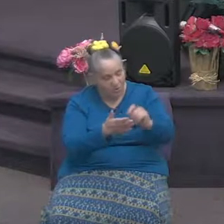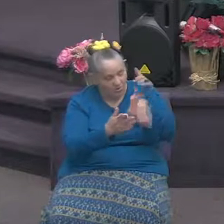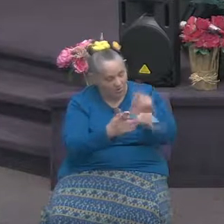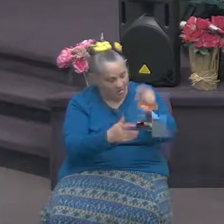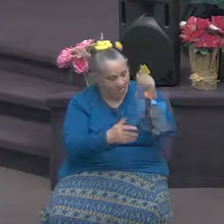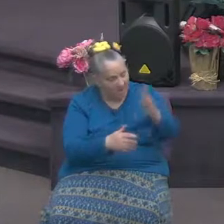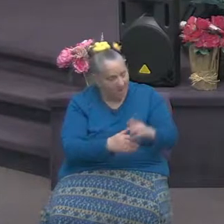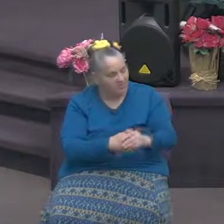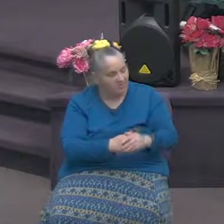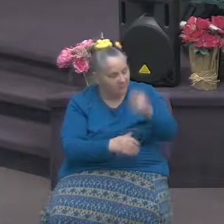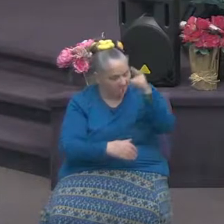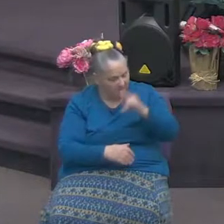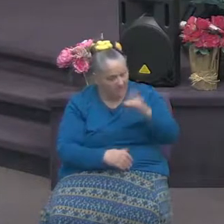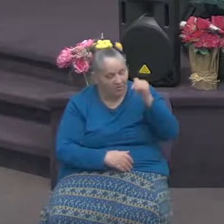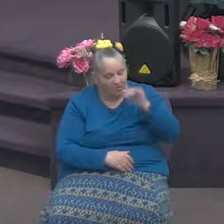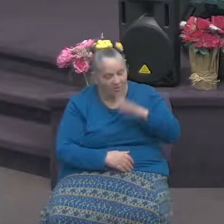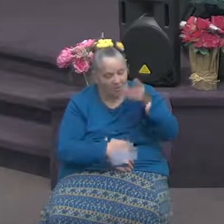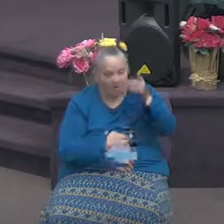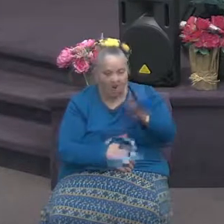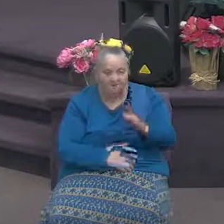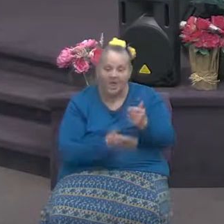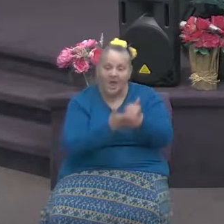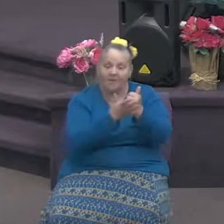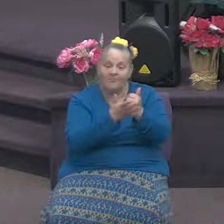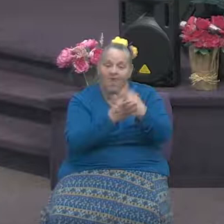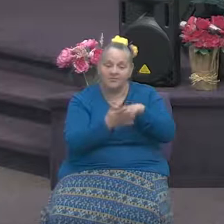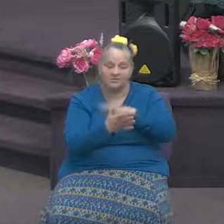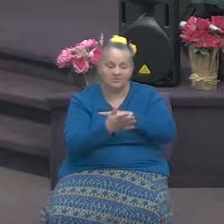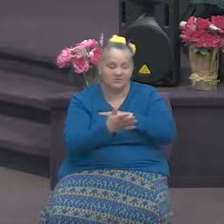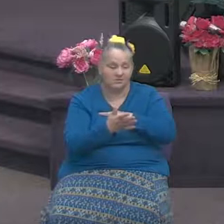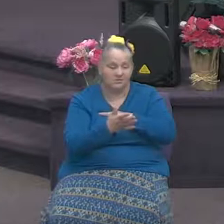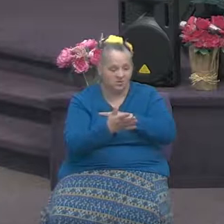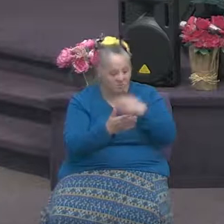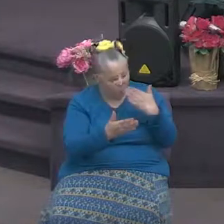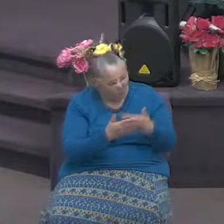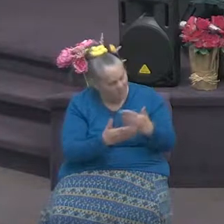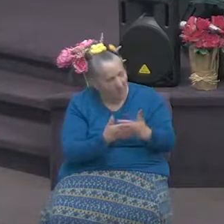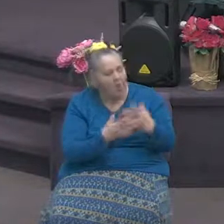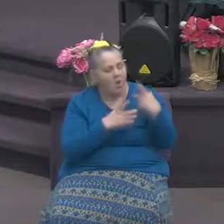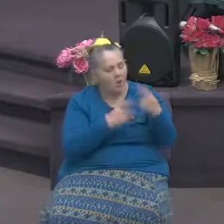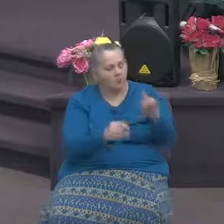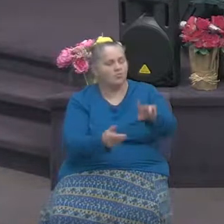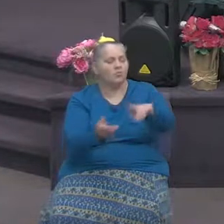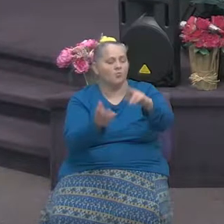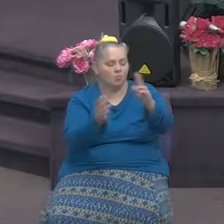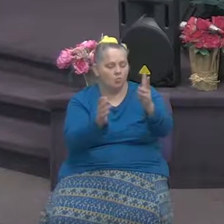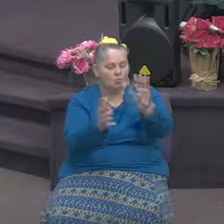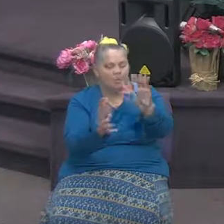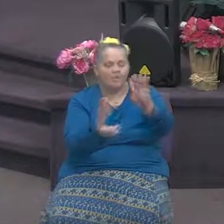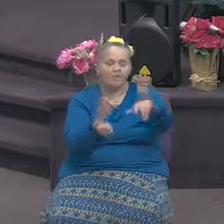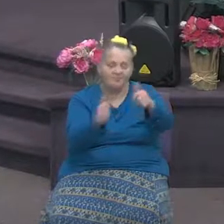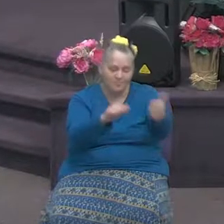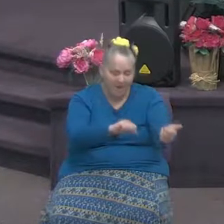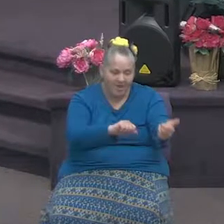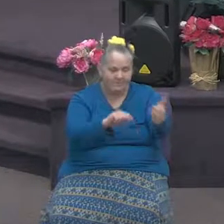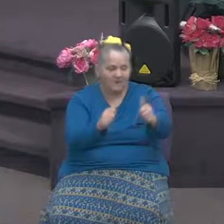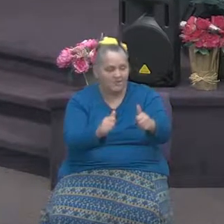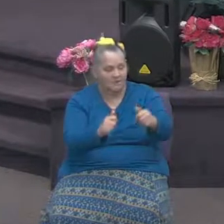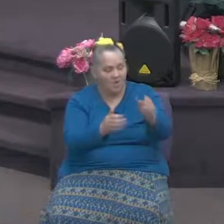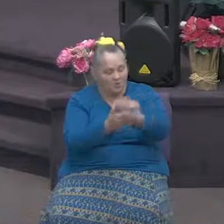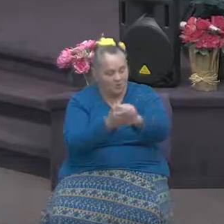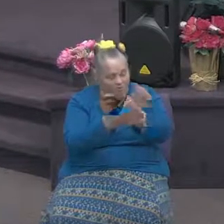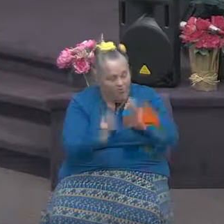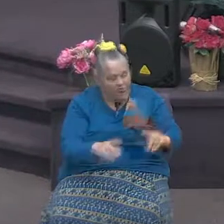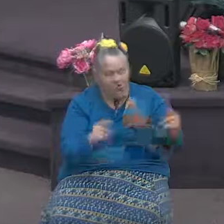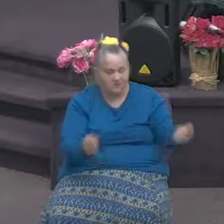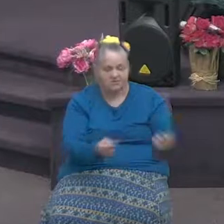God given to the men and women of God to help our lives. You prove that by going into the water and being baptized for the remission,